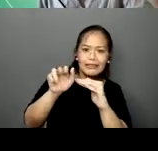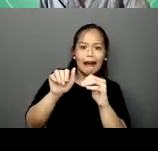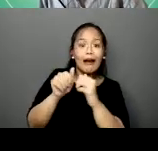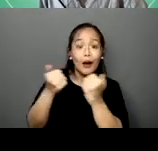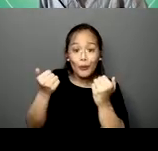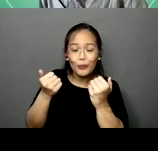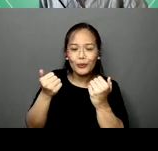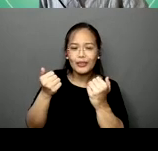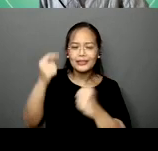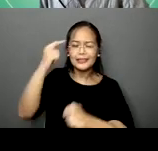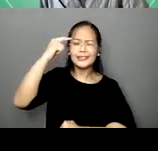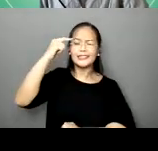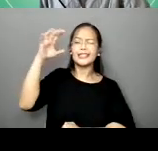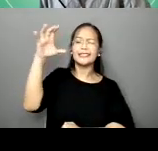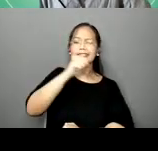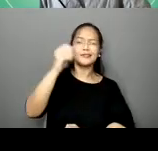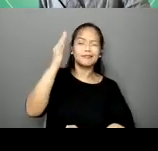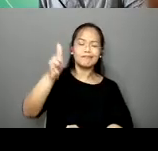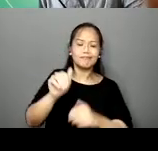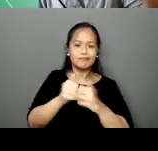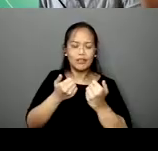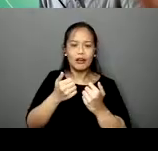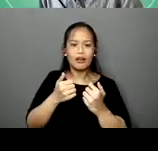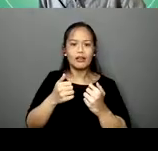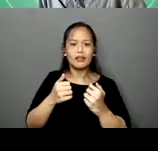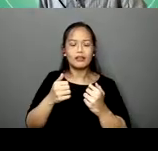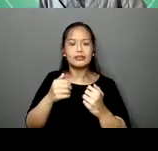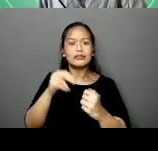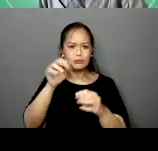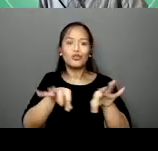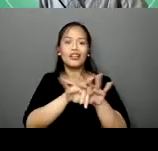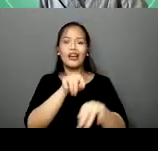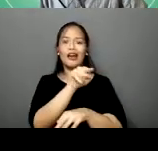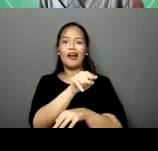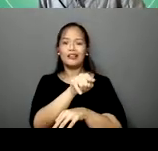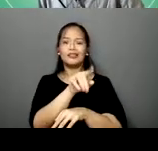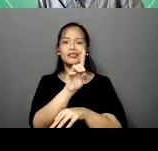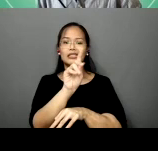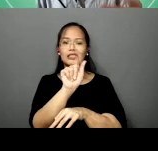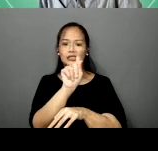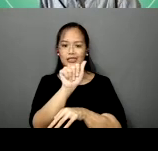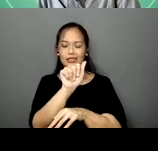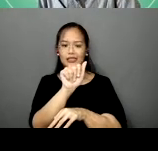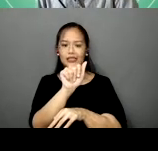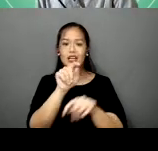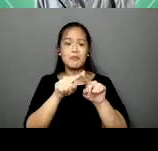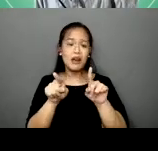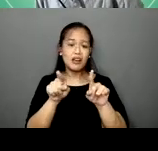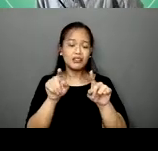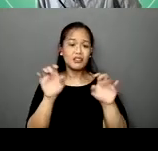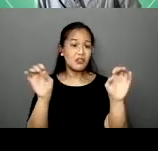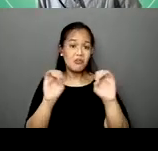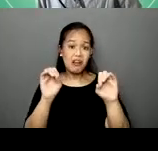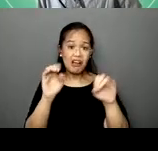to predict and monitor our output. That's why without this idea of transparency, without the idea of collecting information, without